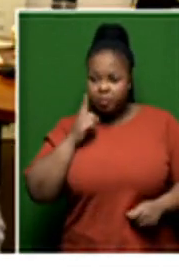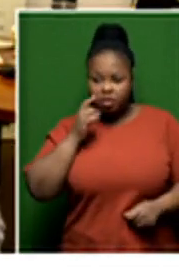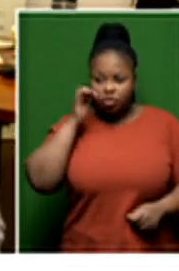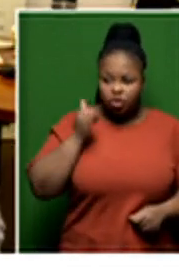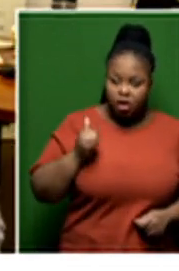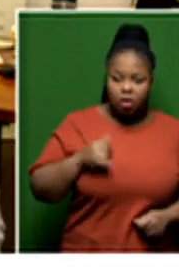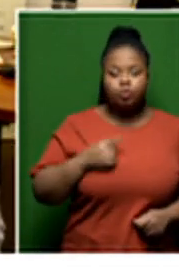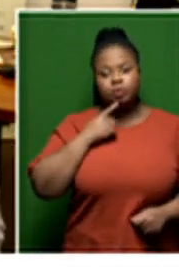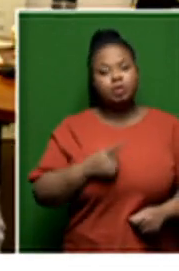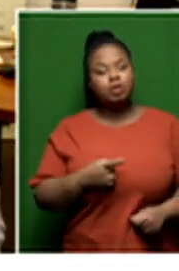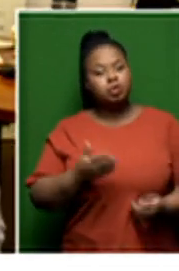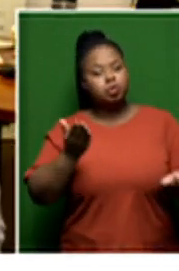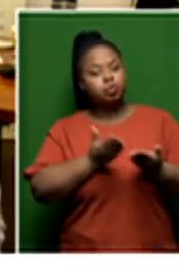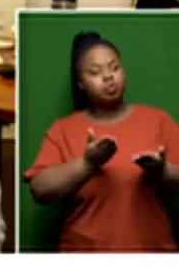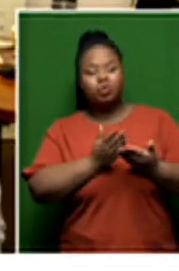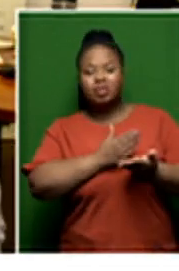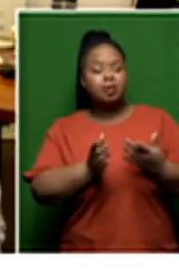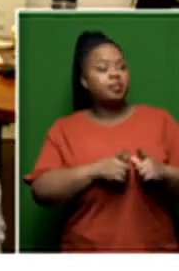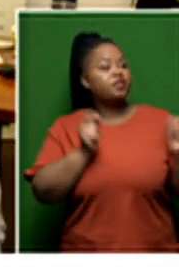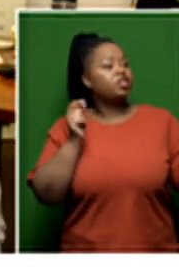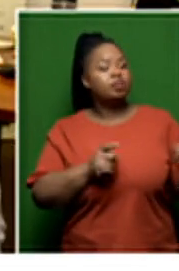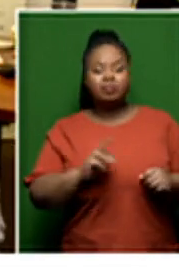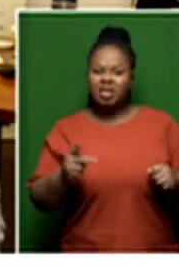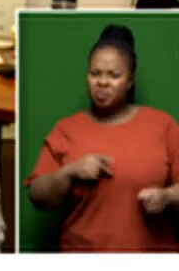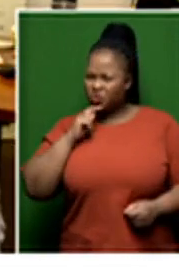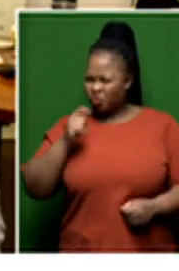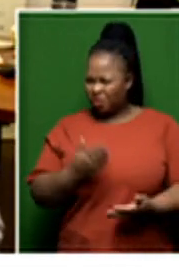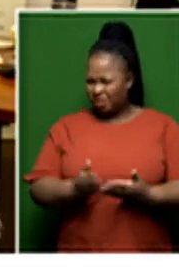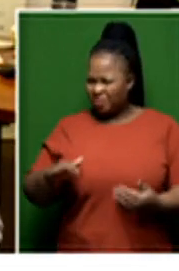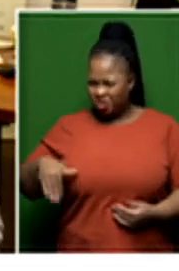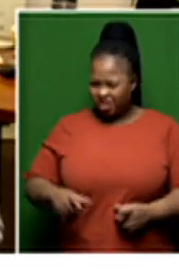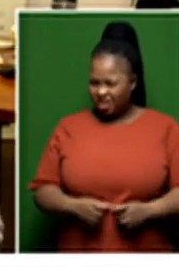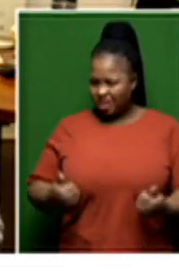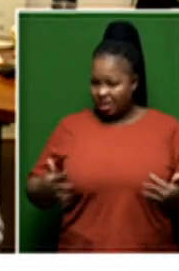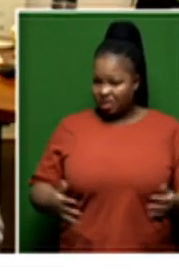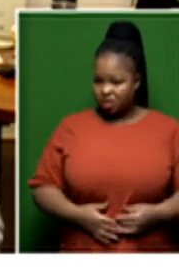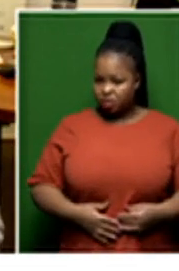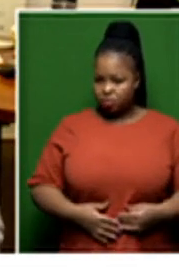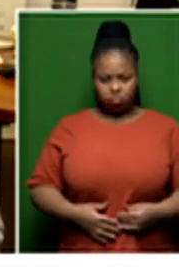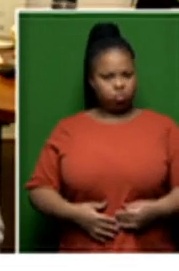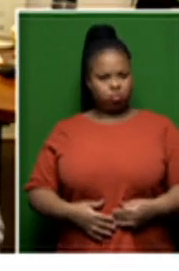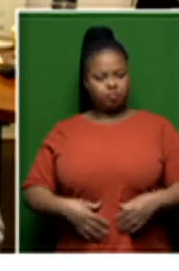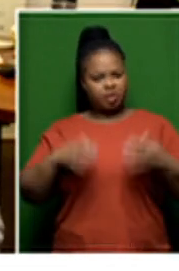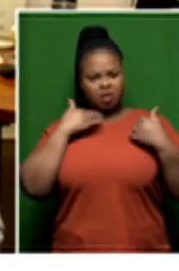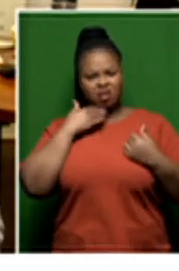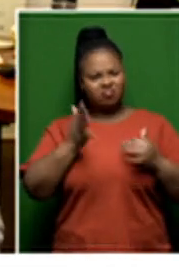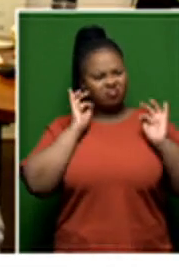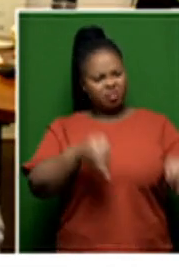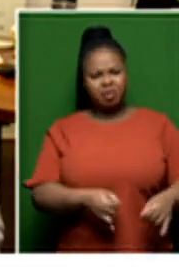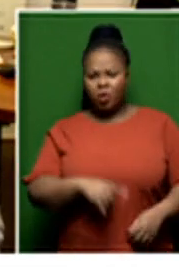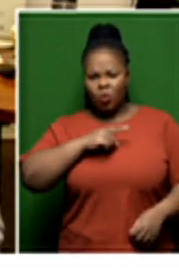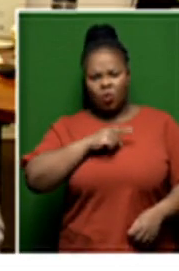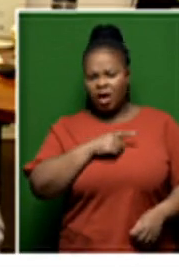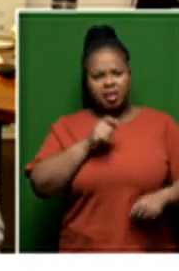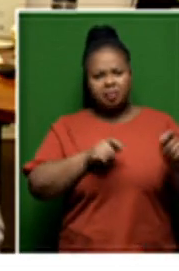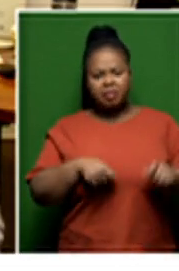talk about schools being said to have been completed when construction hasn't even begun, that is just preposterous, that people